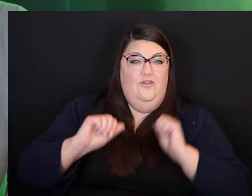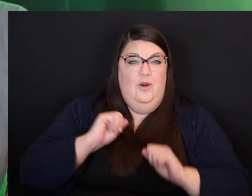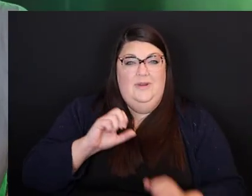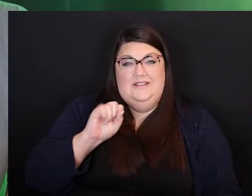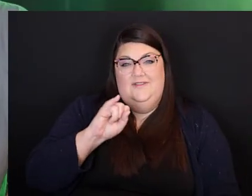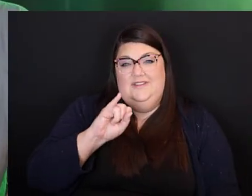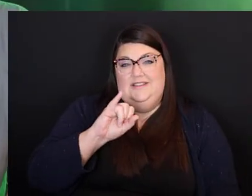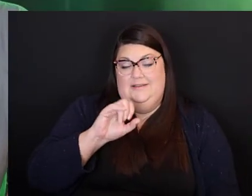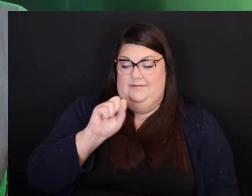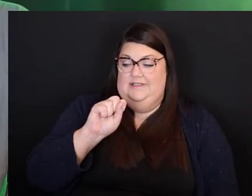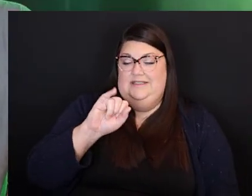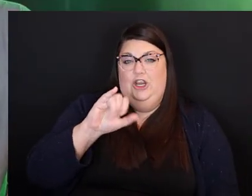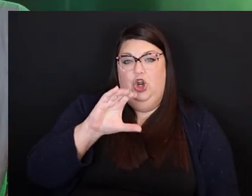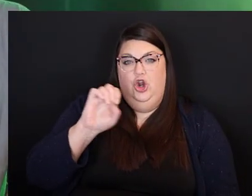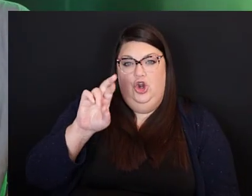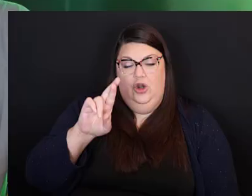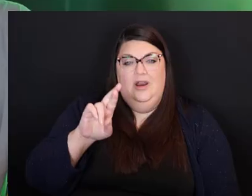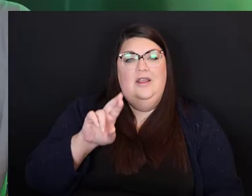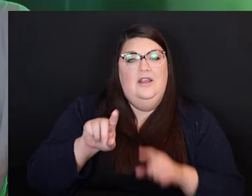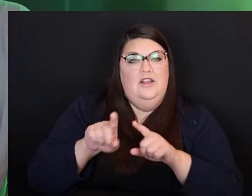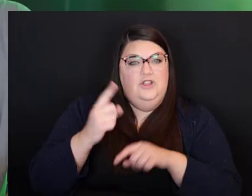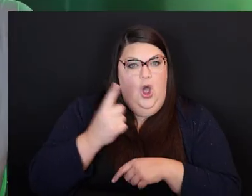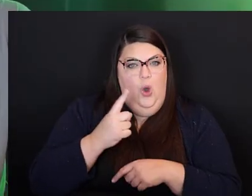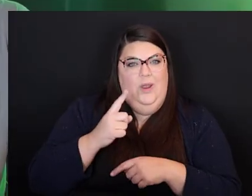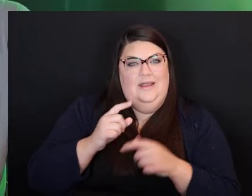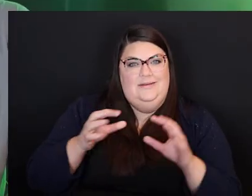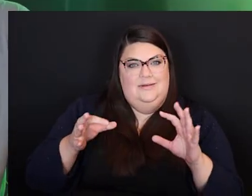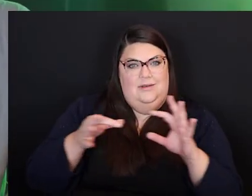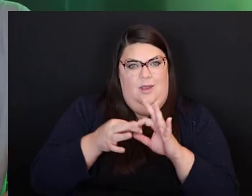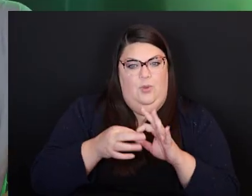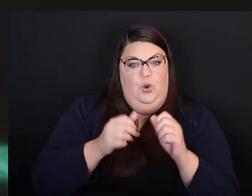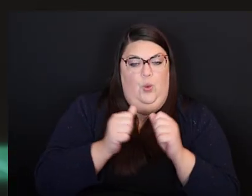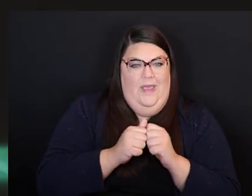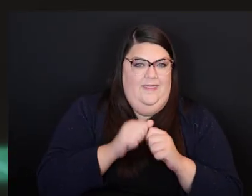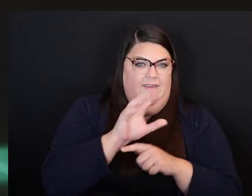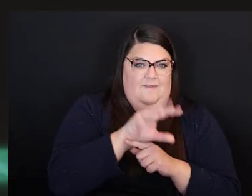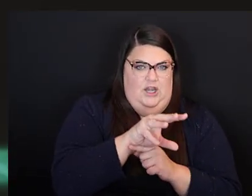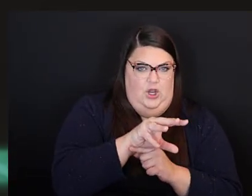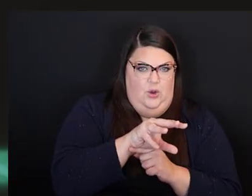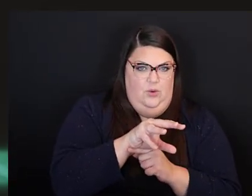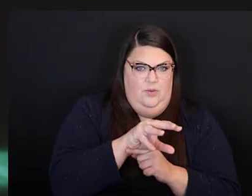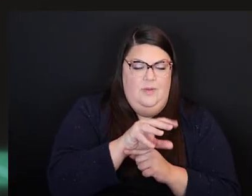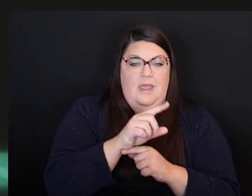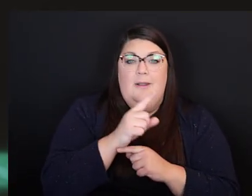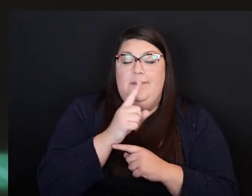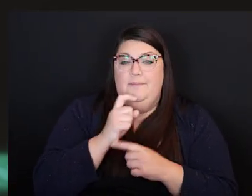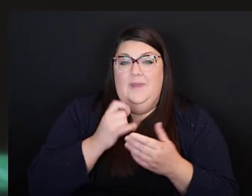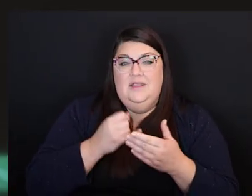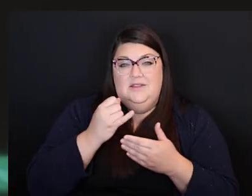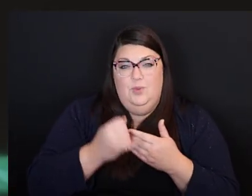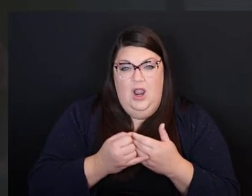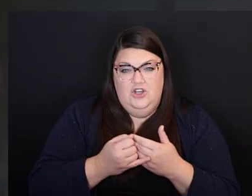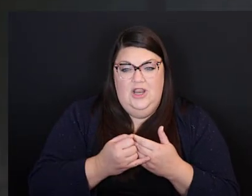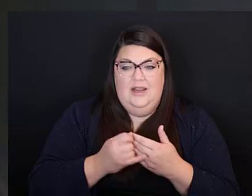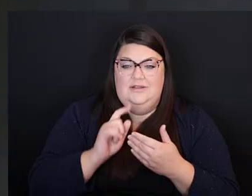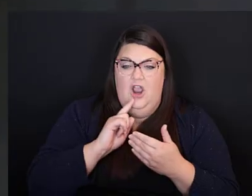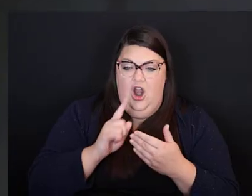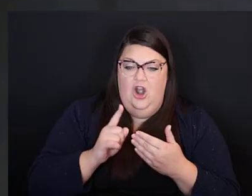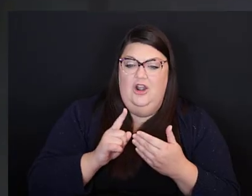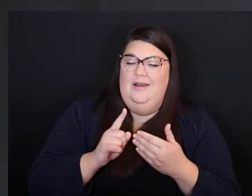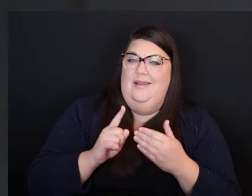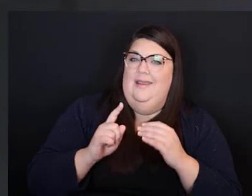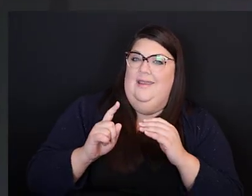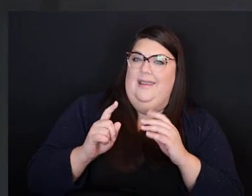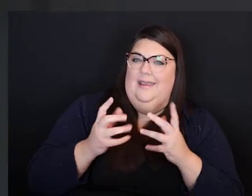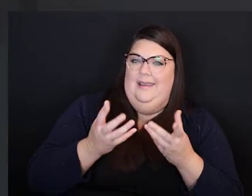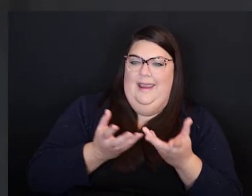of siccer is always presented alongside the video installation because the projects are